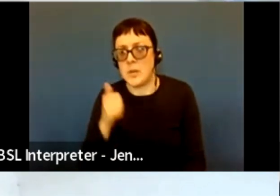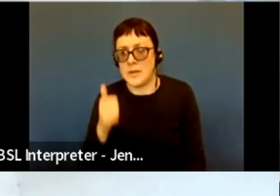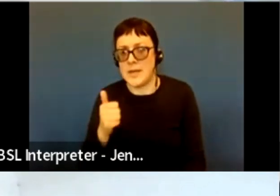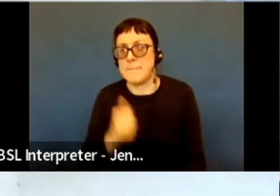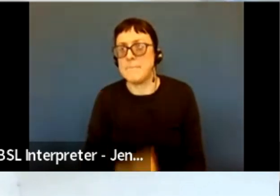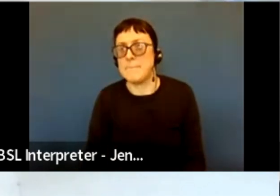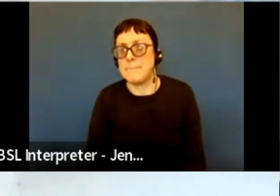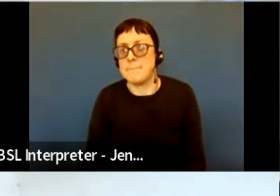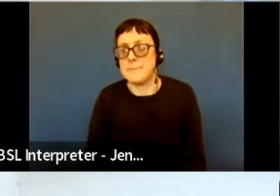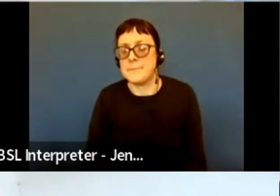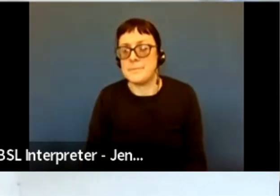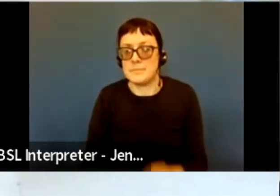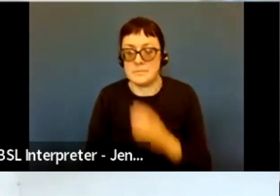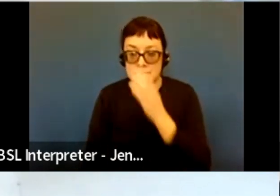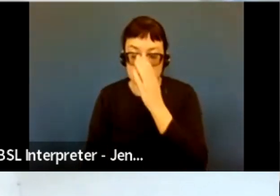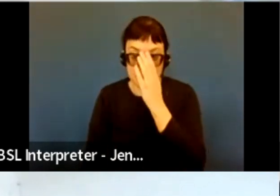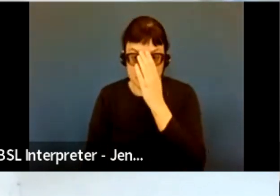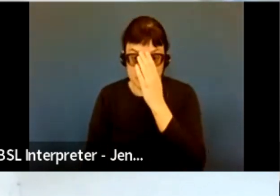Okay.